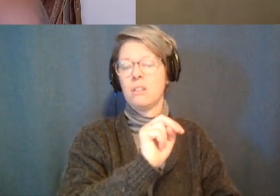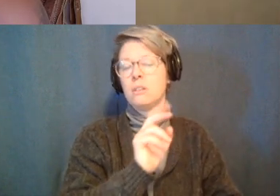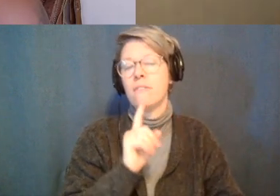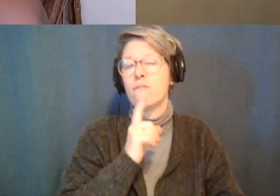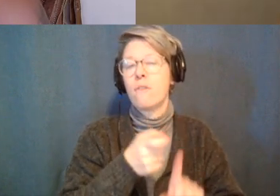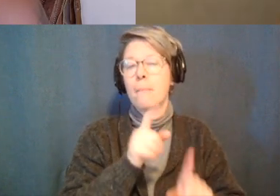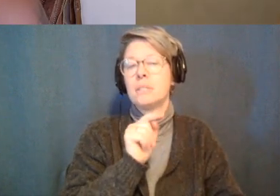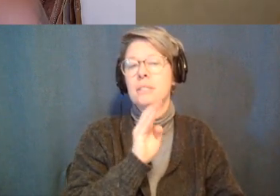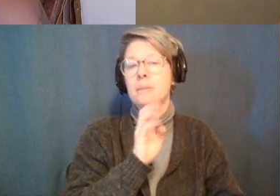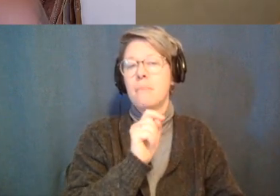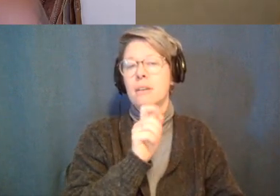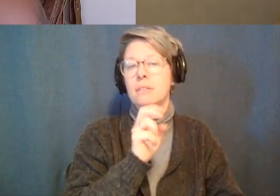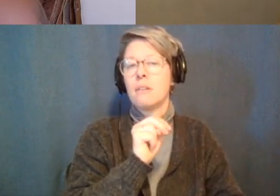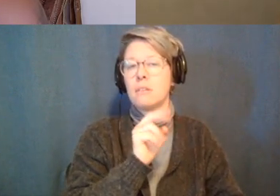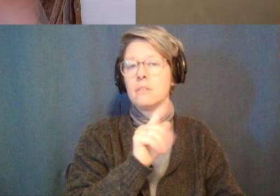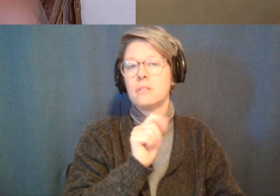he is